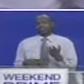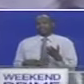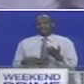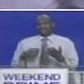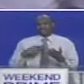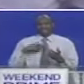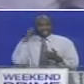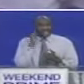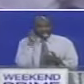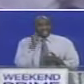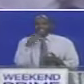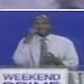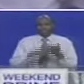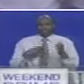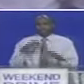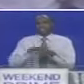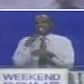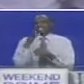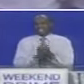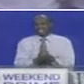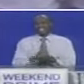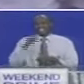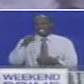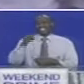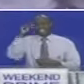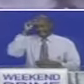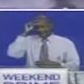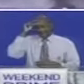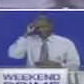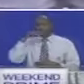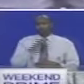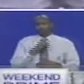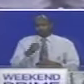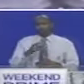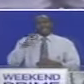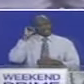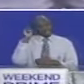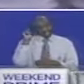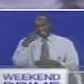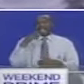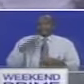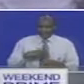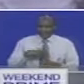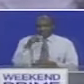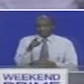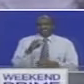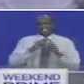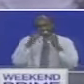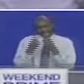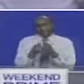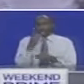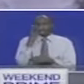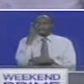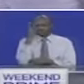wakale wanataka wapewe hii. Nataka niwaeleze ya kwamba serikali hii ni ya Kenya mzima, lugha 42,